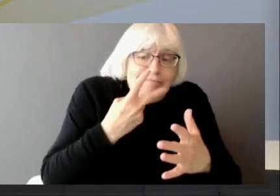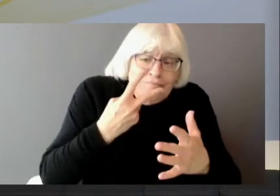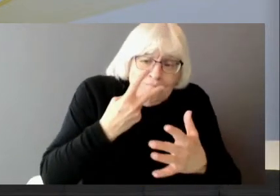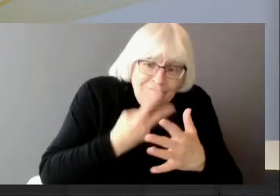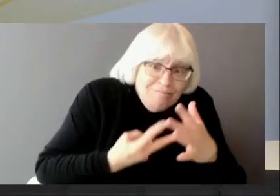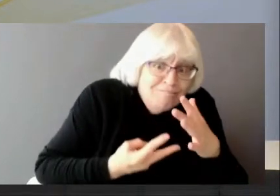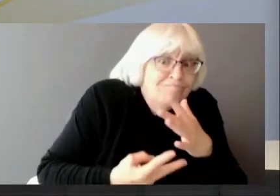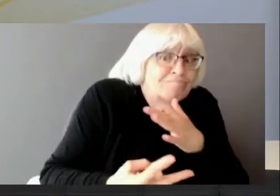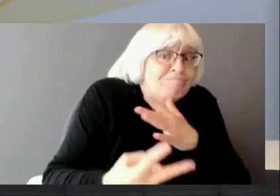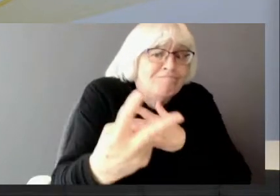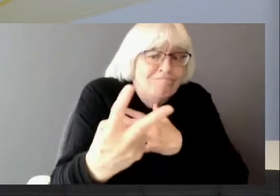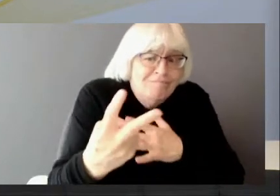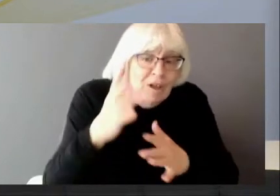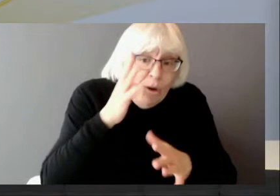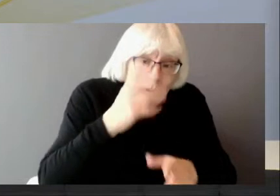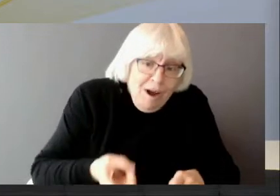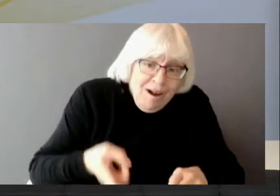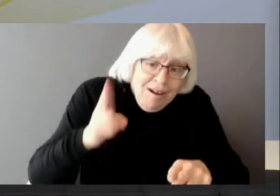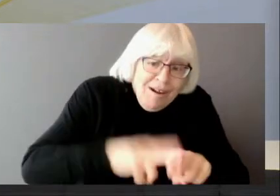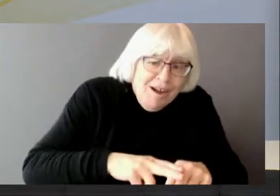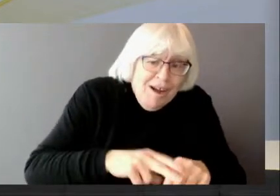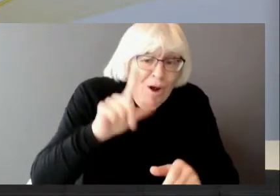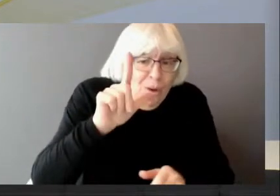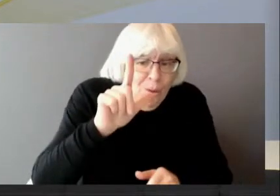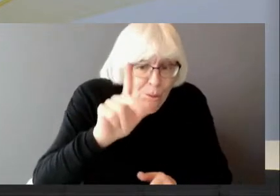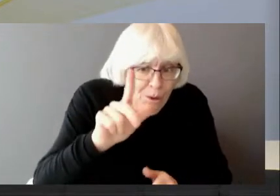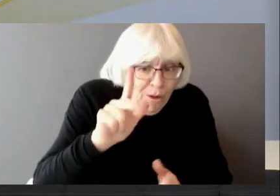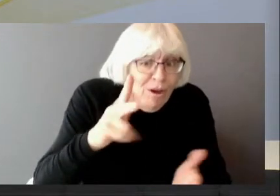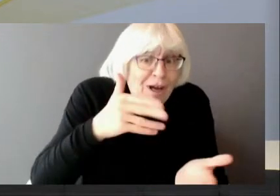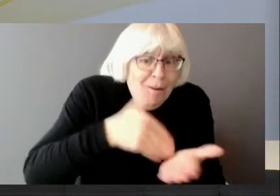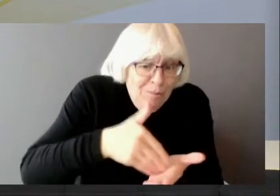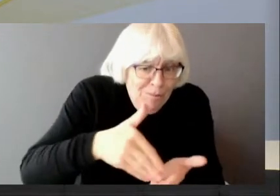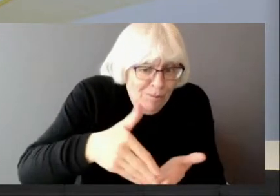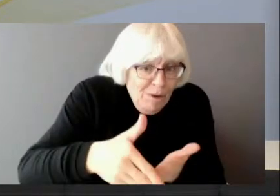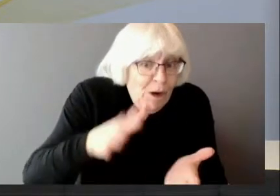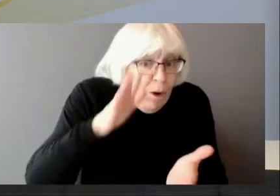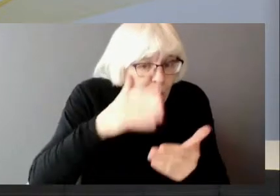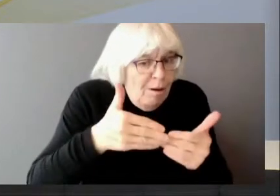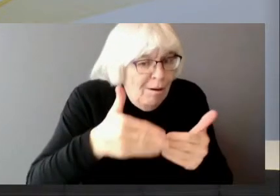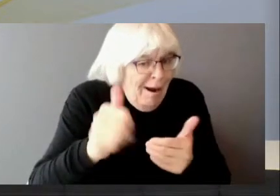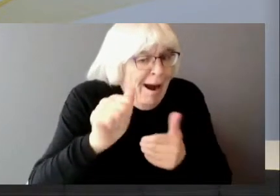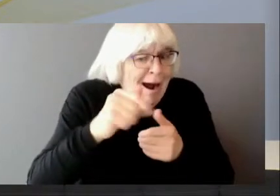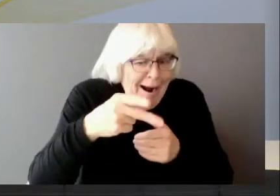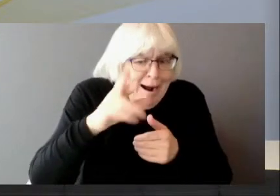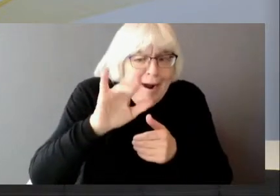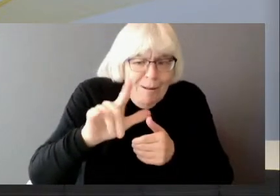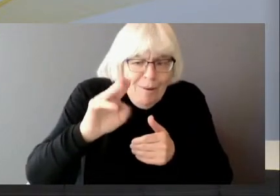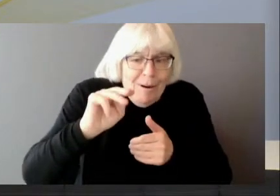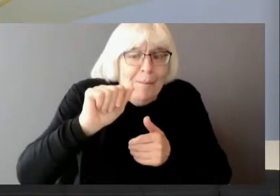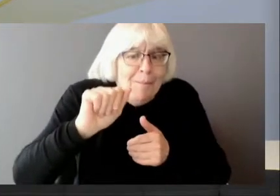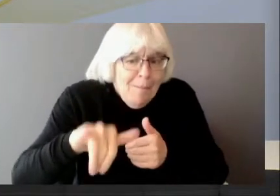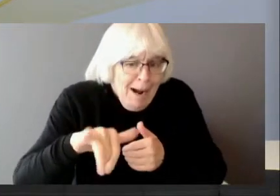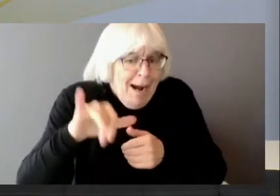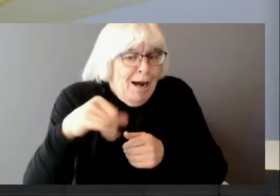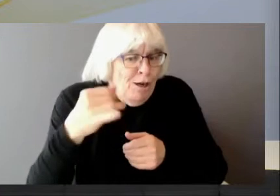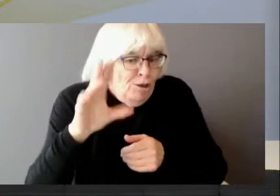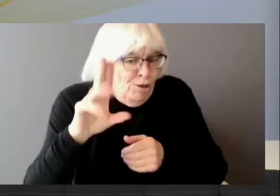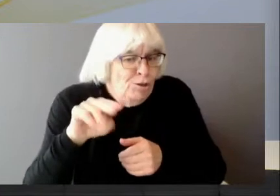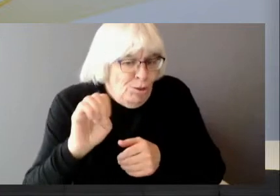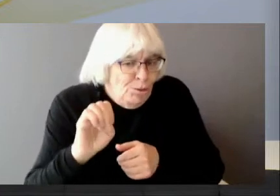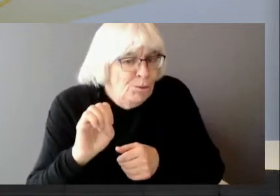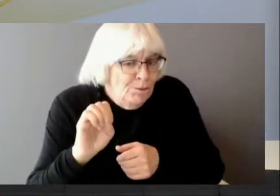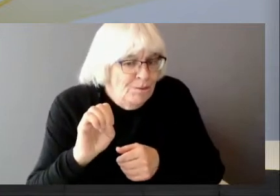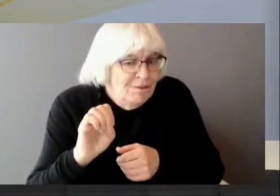in the April to June period, and that's up from the initial 20 million. So, and as we've talked